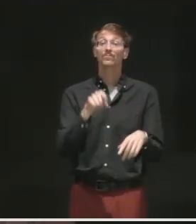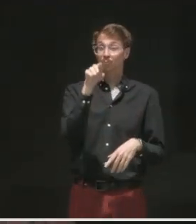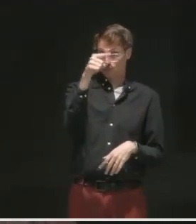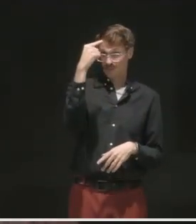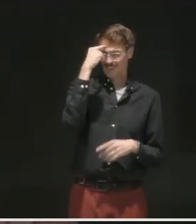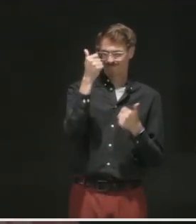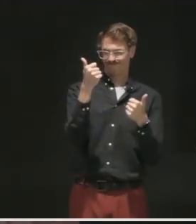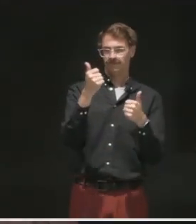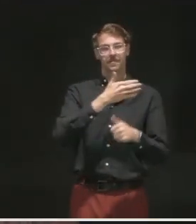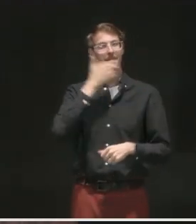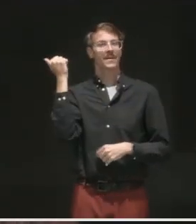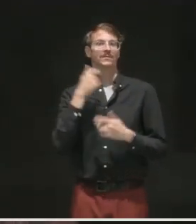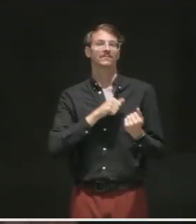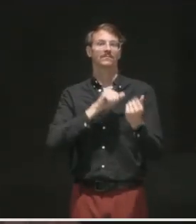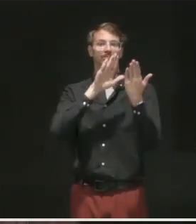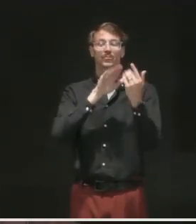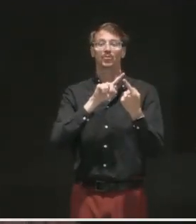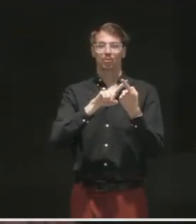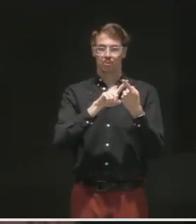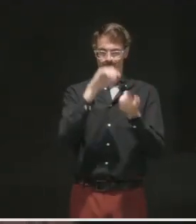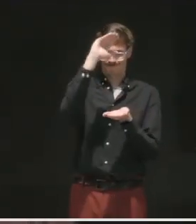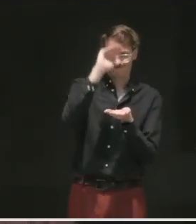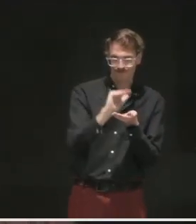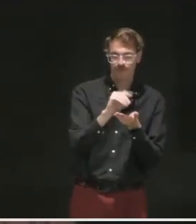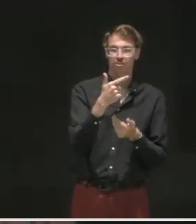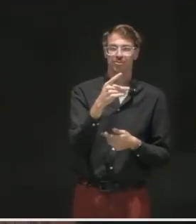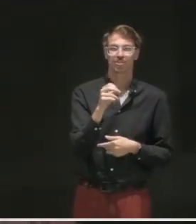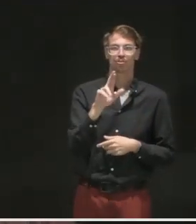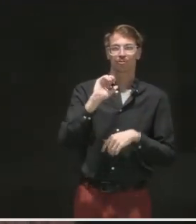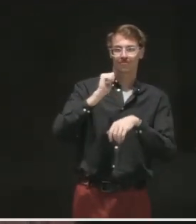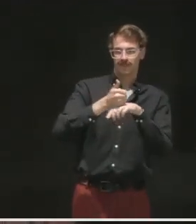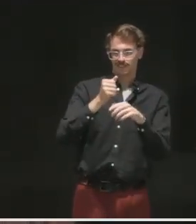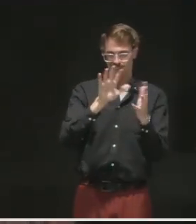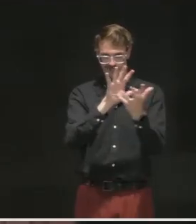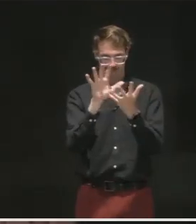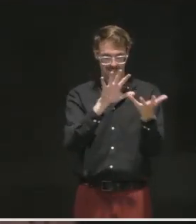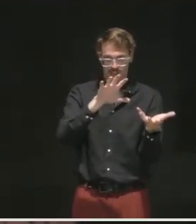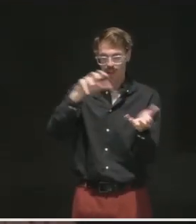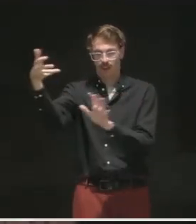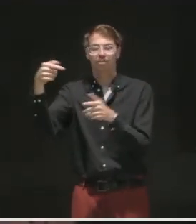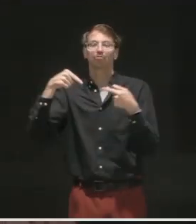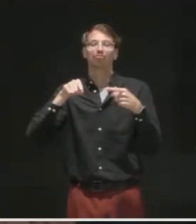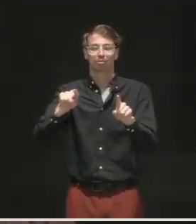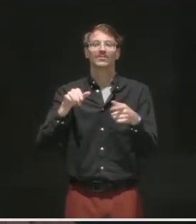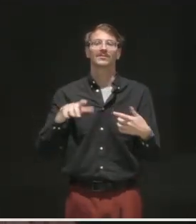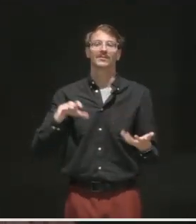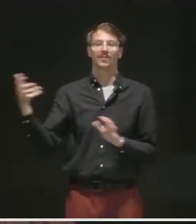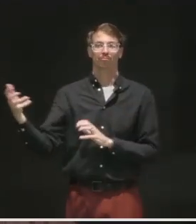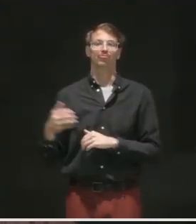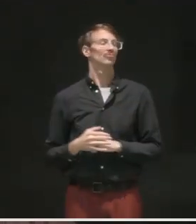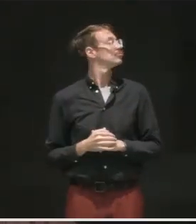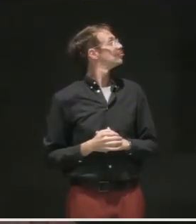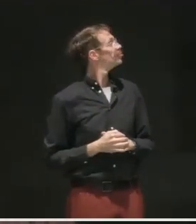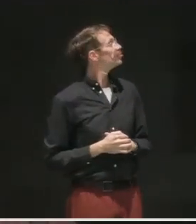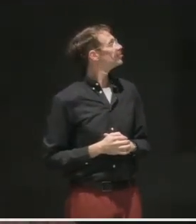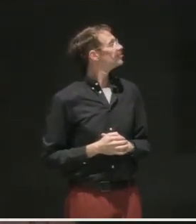effective to prevent gender-based violence during emergencies? So, 1 second.